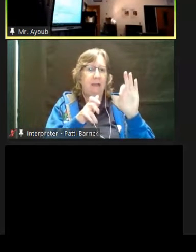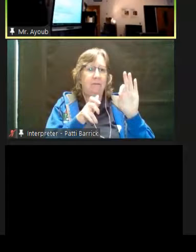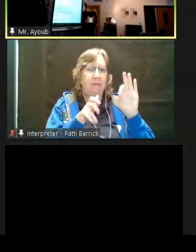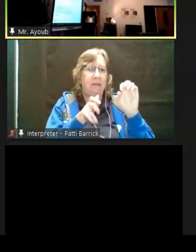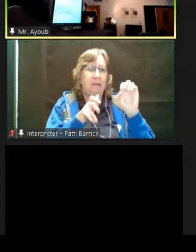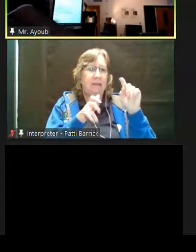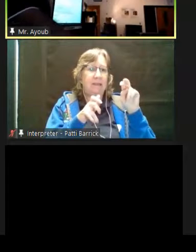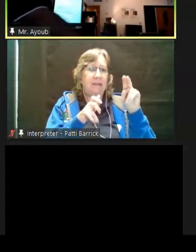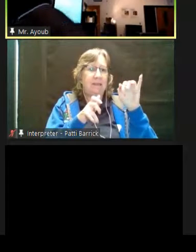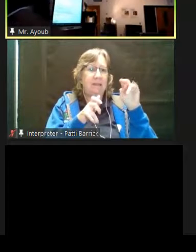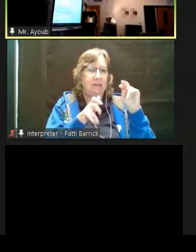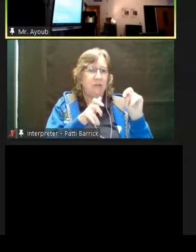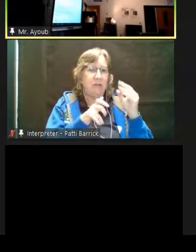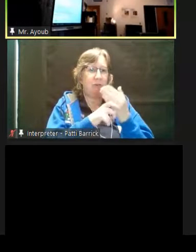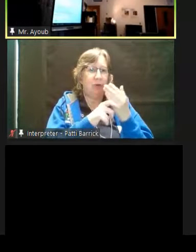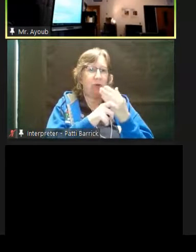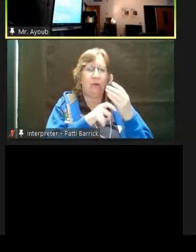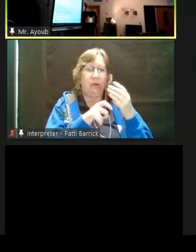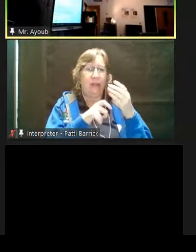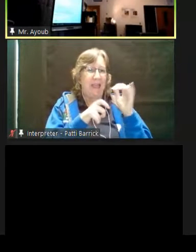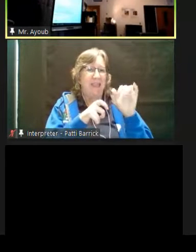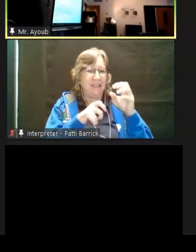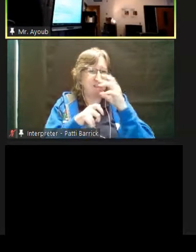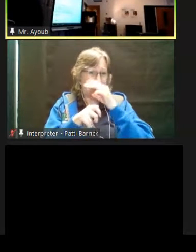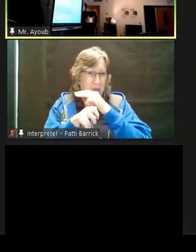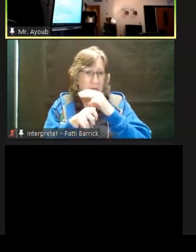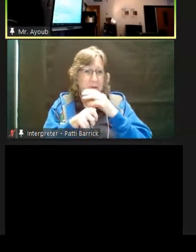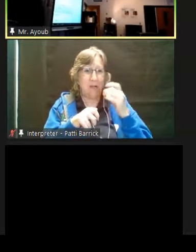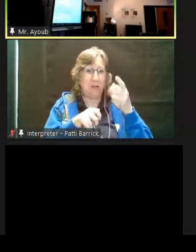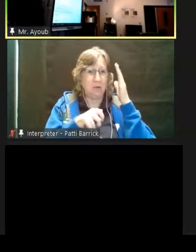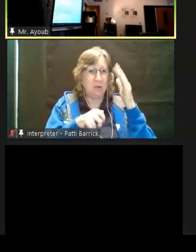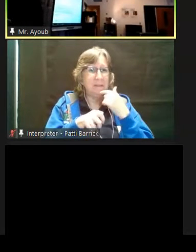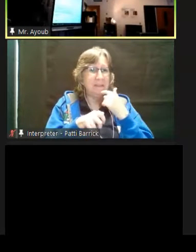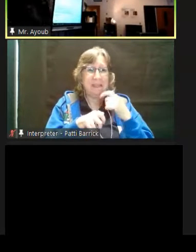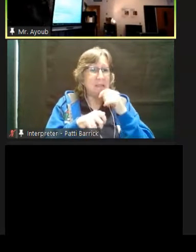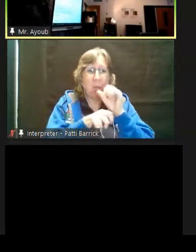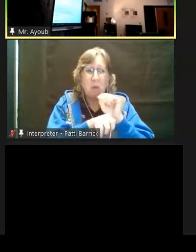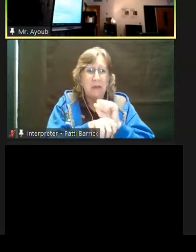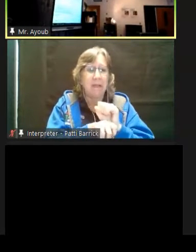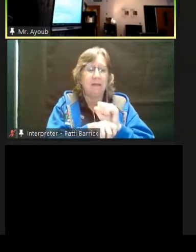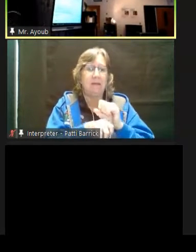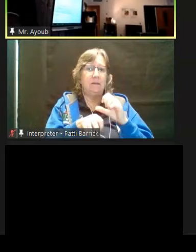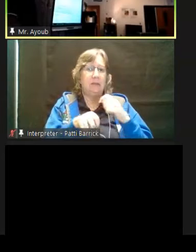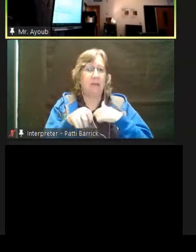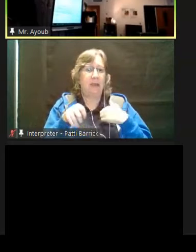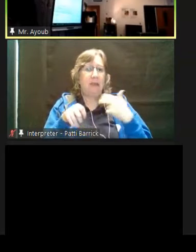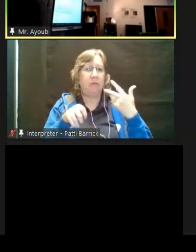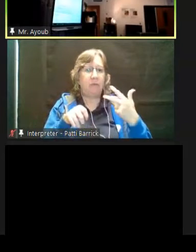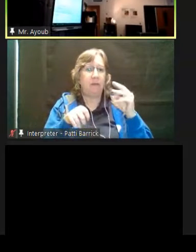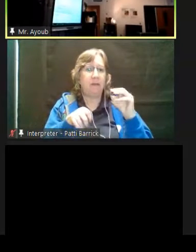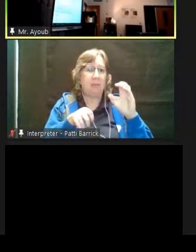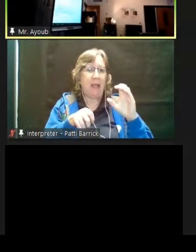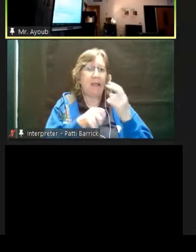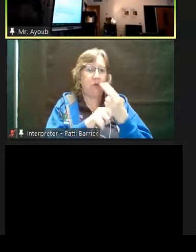moment for you. And you'll be like, Mr. Ayub, it's not working. Let's see how, so I got 3 Mac users. Let's see how many of